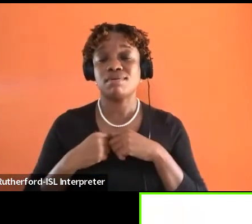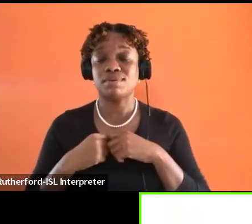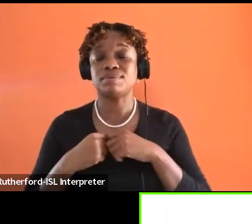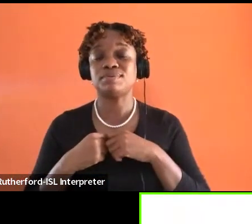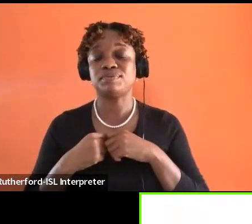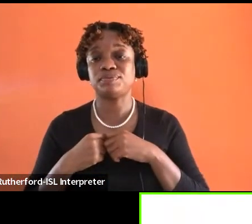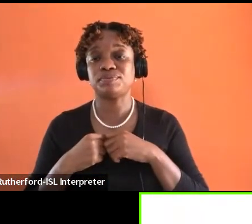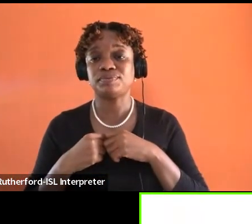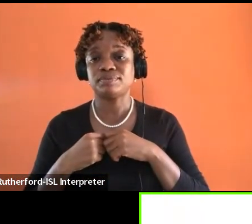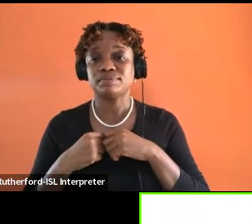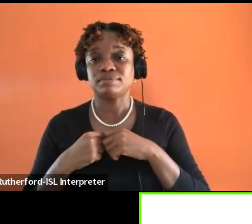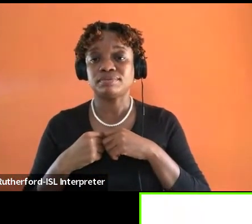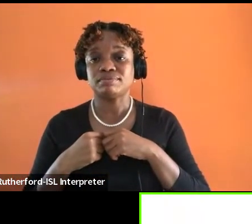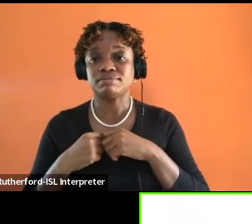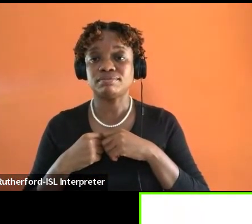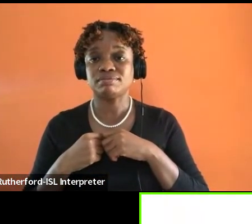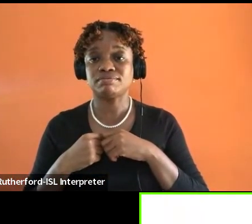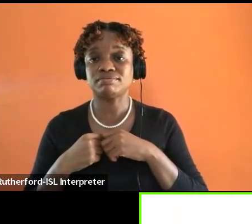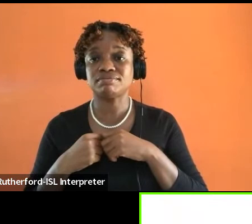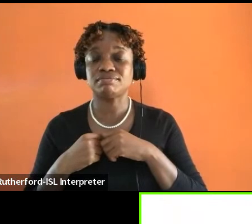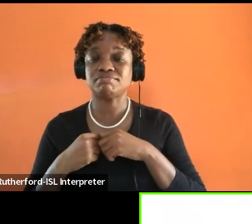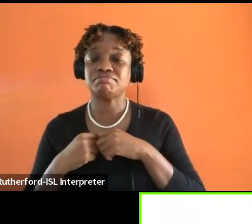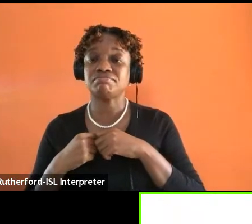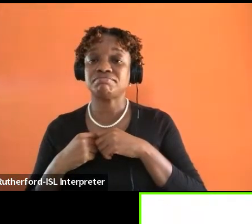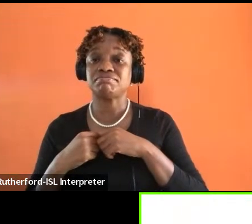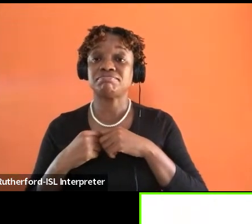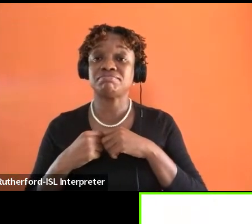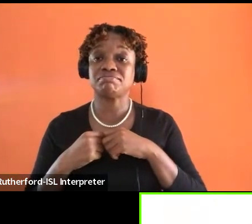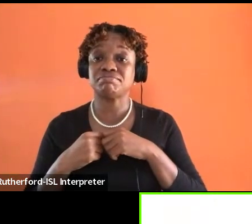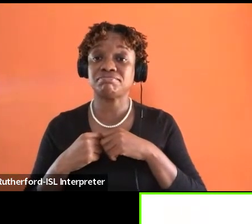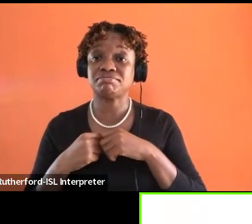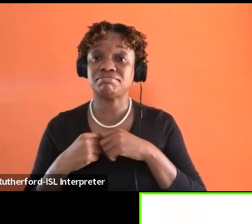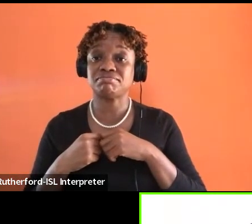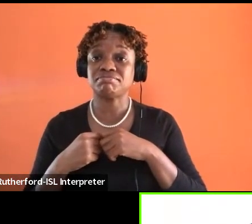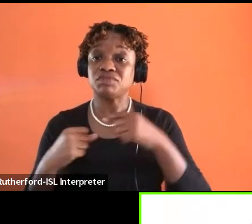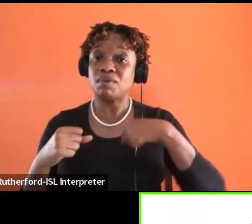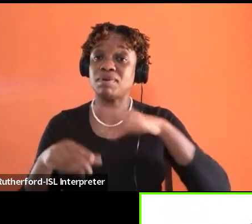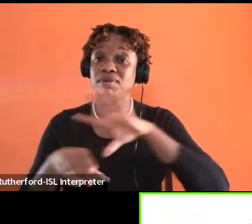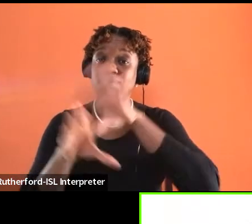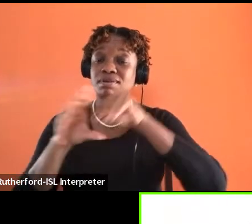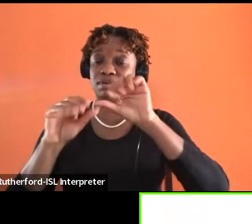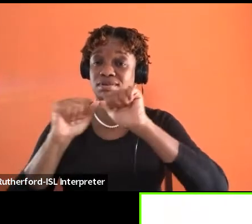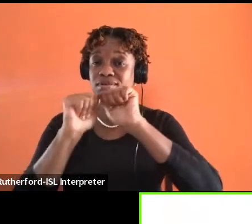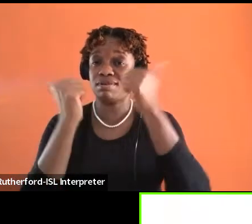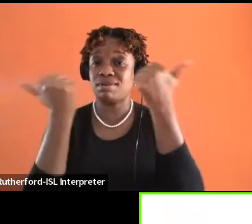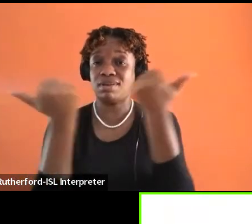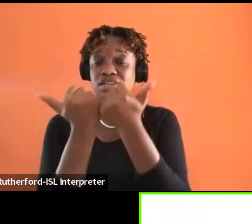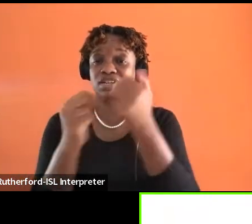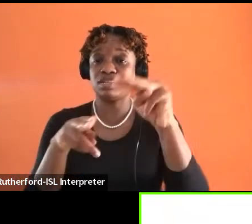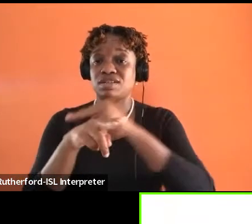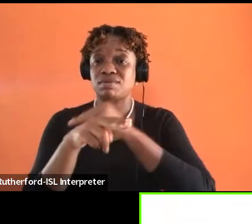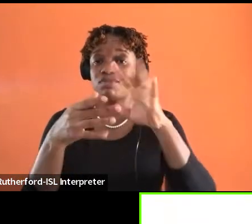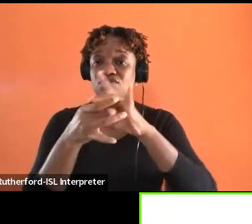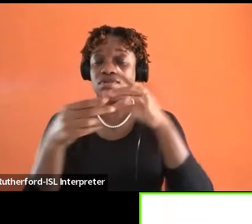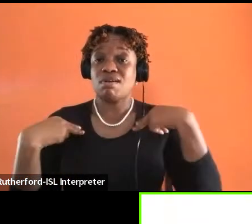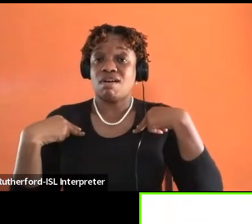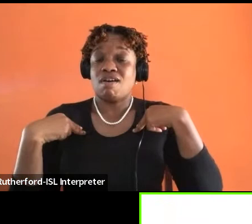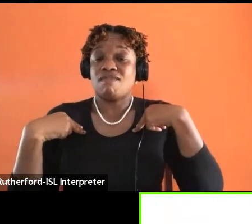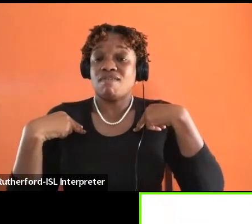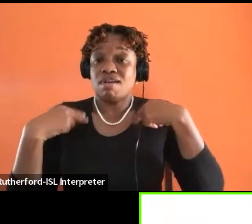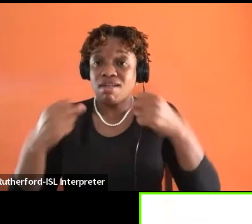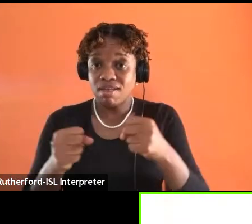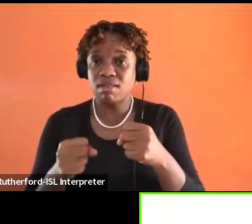as an agency of the Ministry of Health with responsibility for healthcare delivery for pharmacies, we know